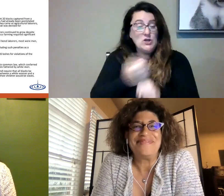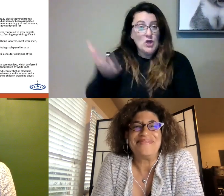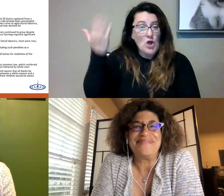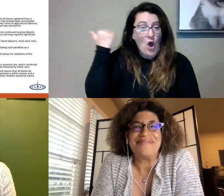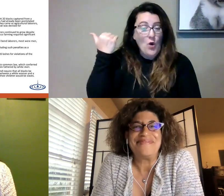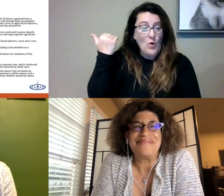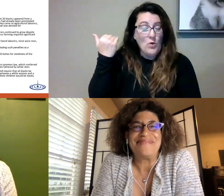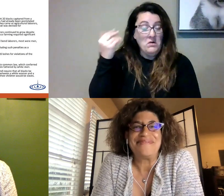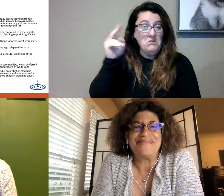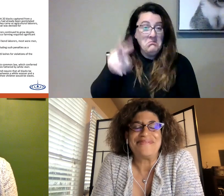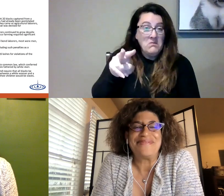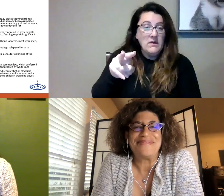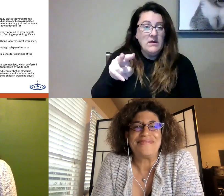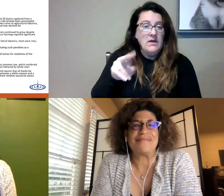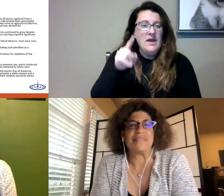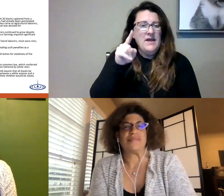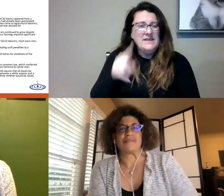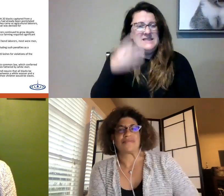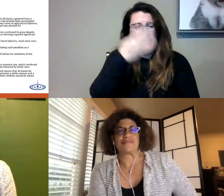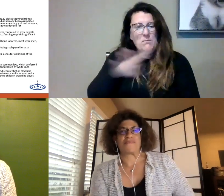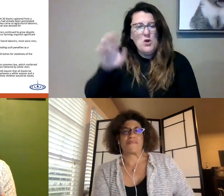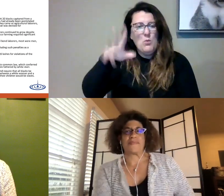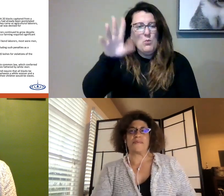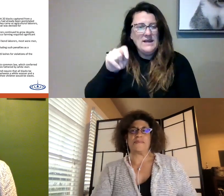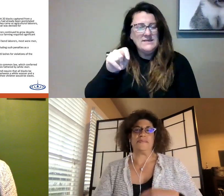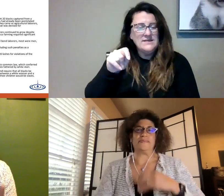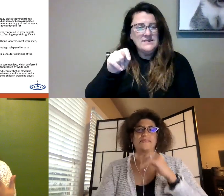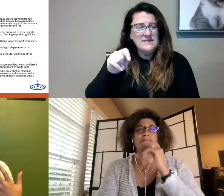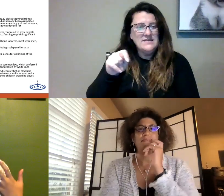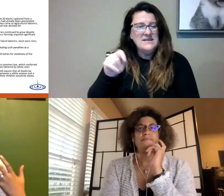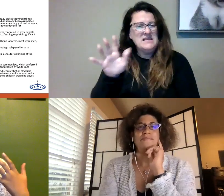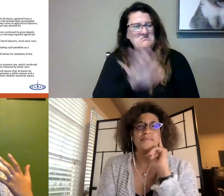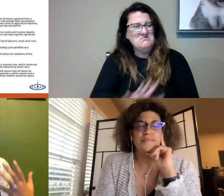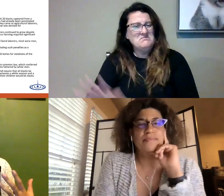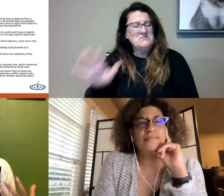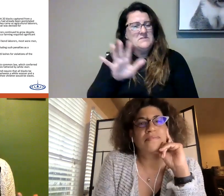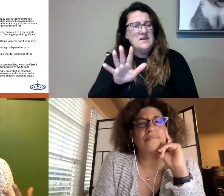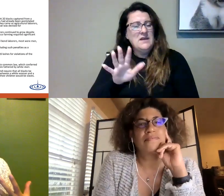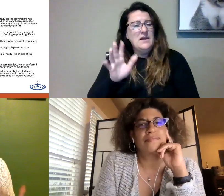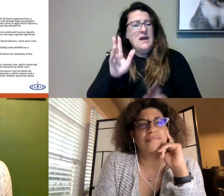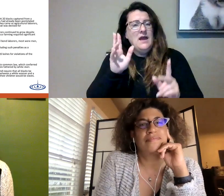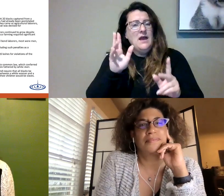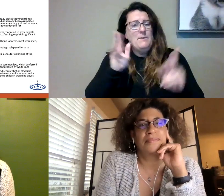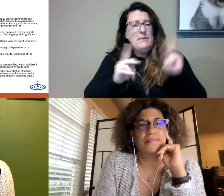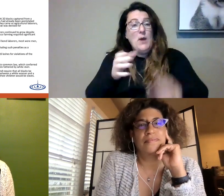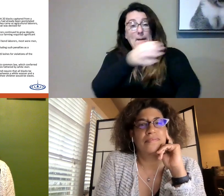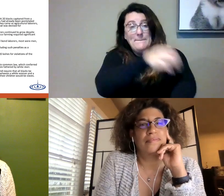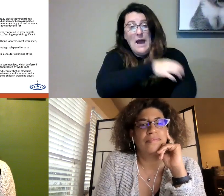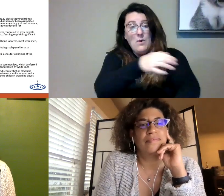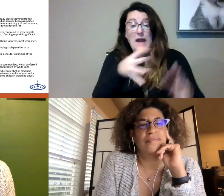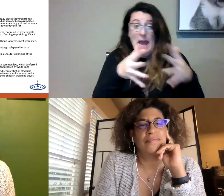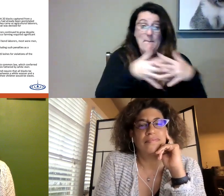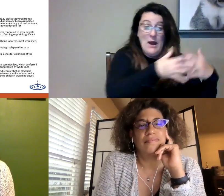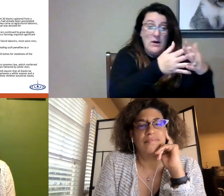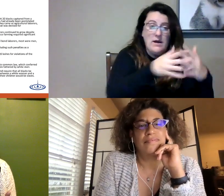out to me was, this is just the blueprint, right? This is the blueprint for how folks in power, not just in the United States, but across